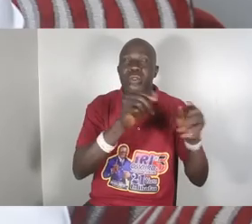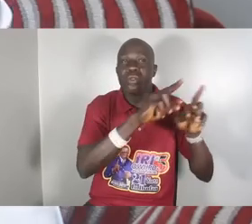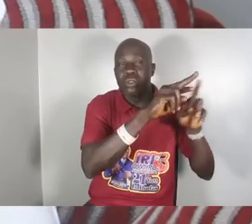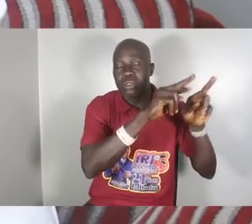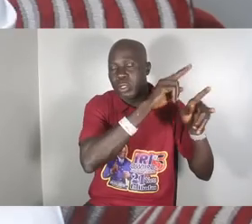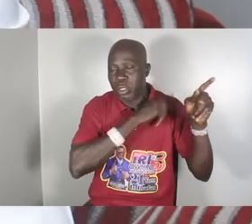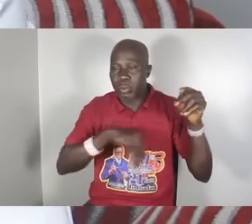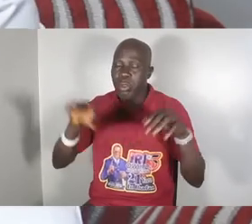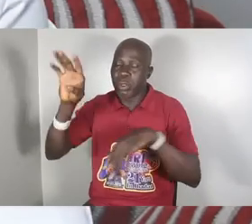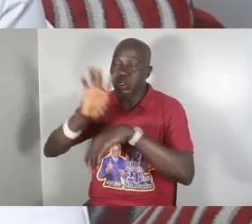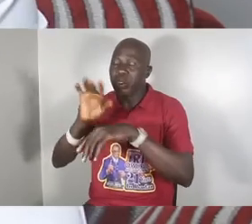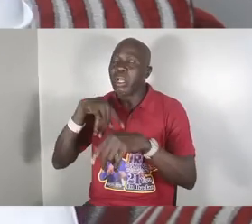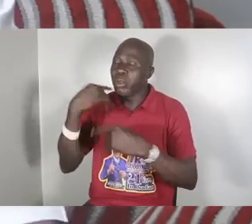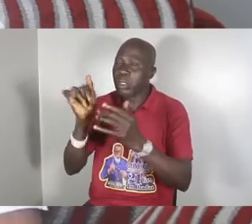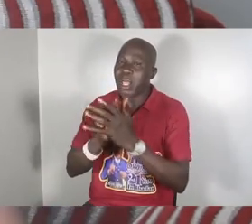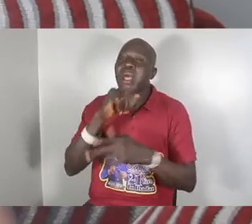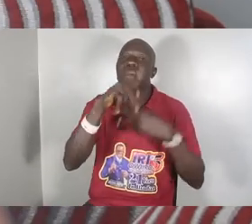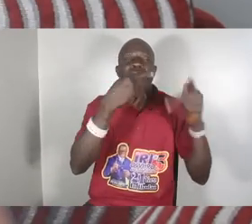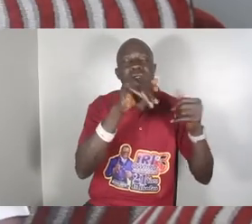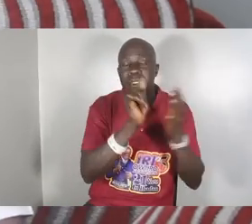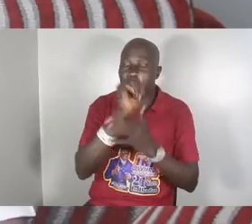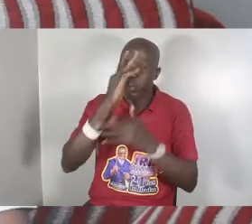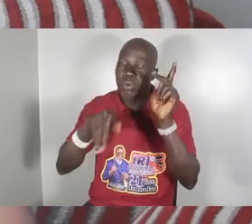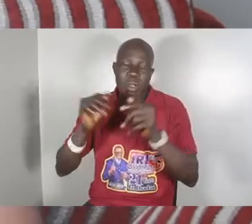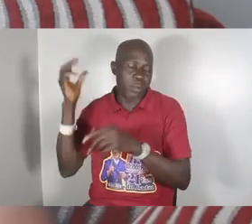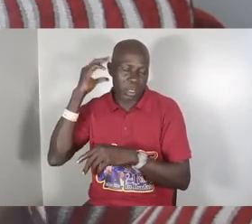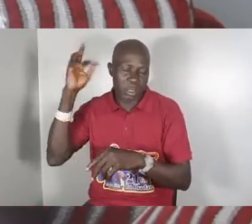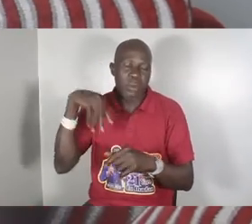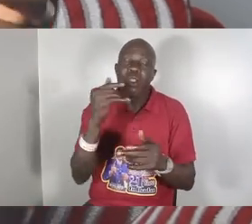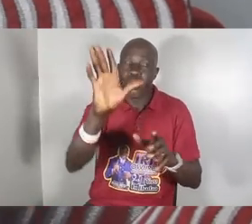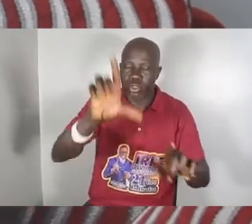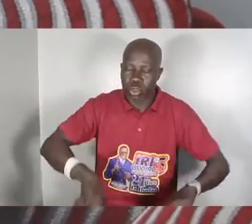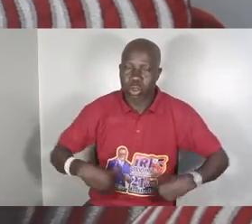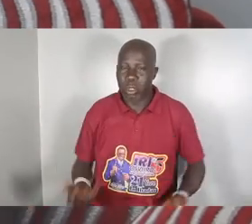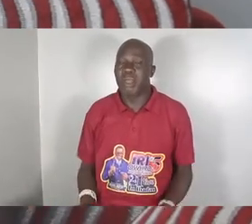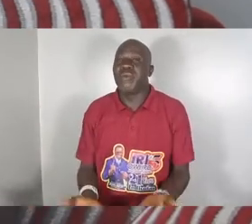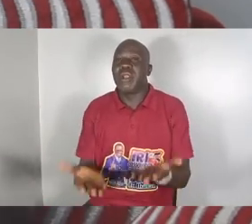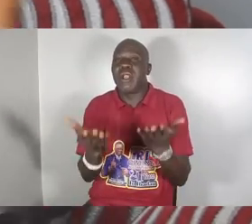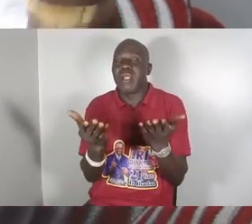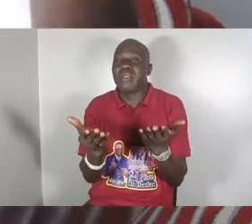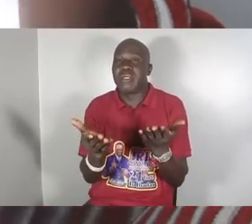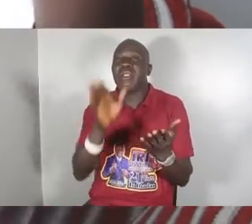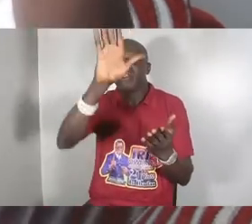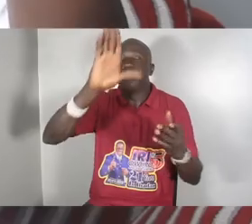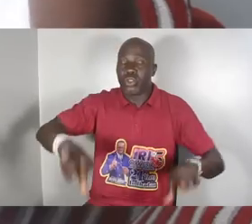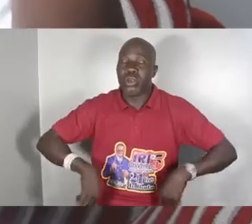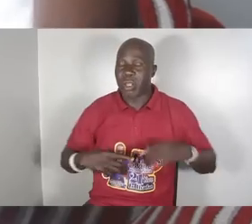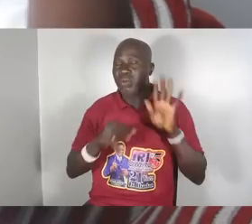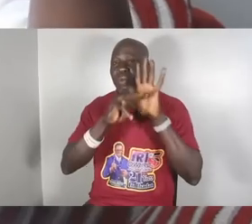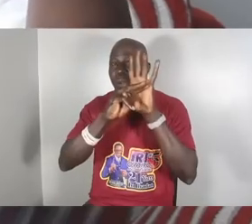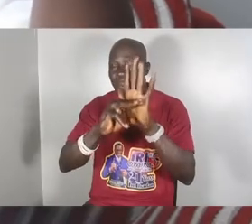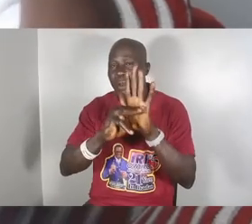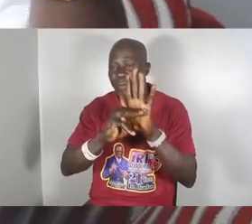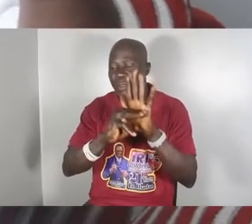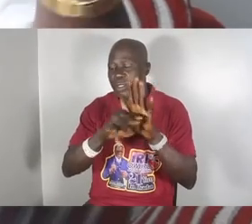gangan eni irojo ibe lati ma pade that's what we mean e ja pade laago merin si aago wakati meji